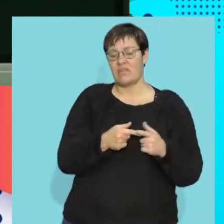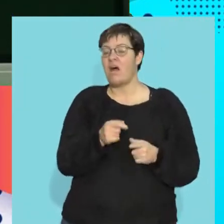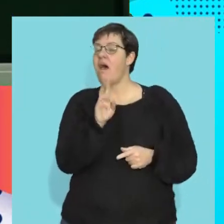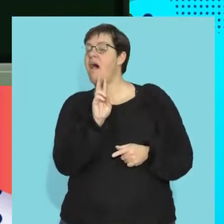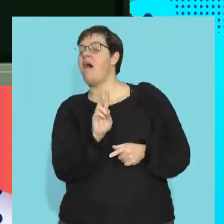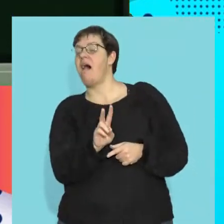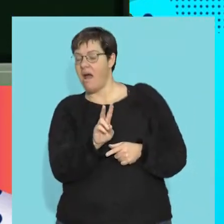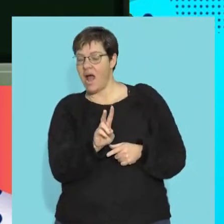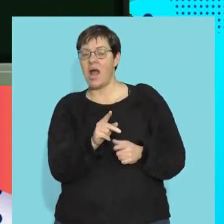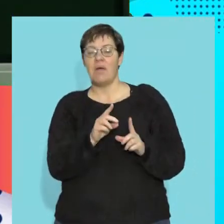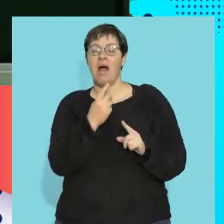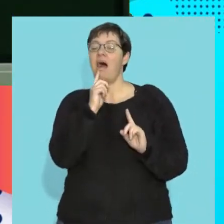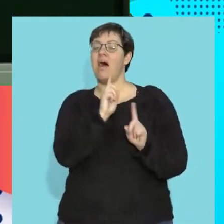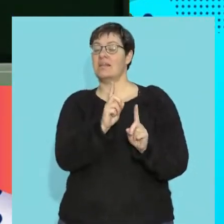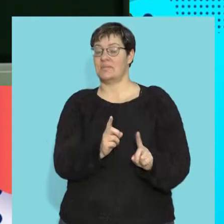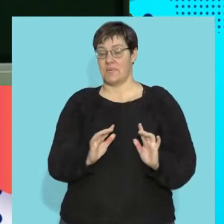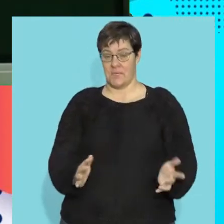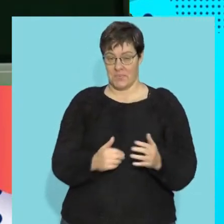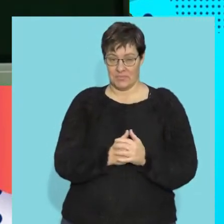how you would answer these questions.